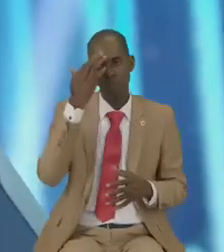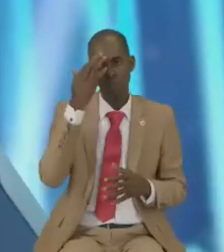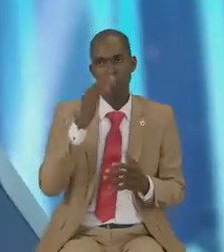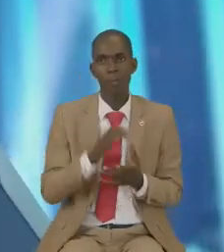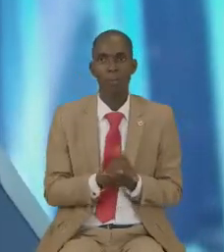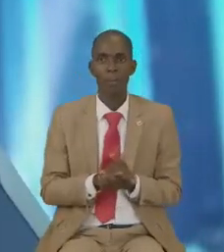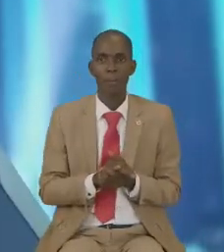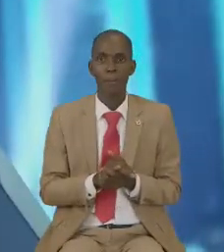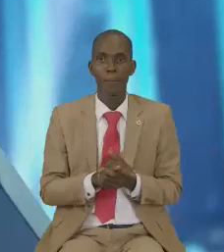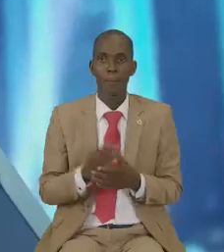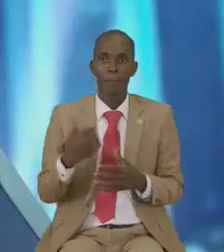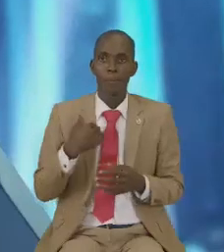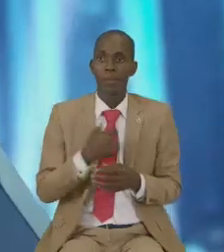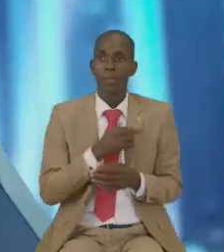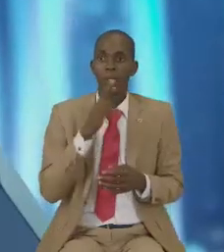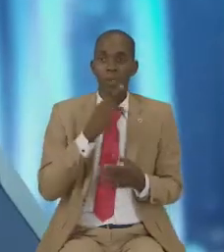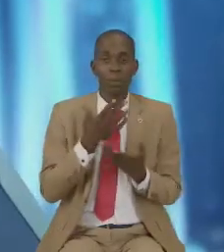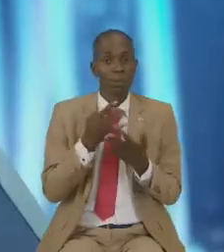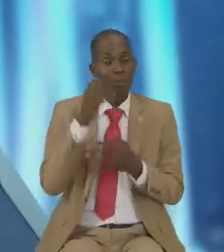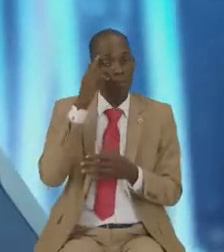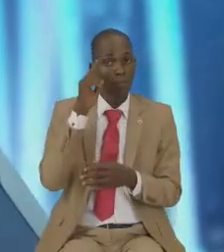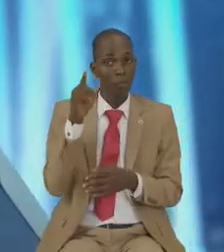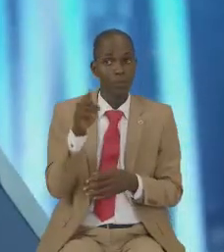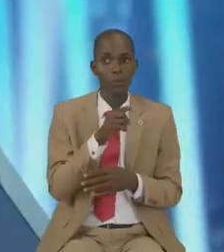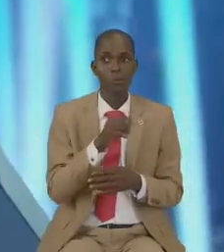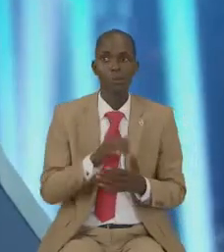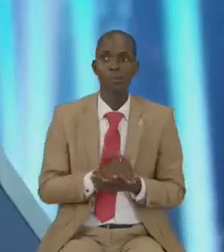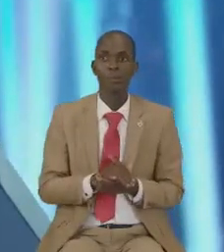We are waiting for you.